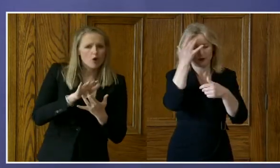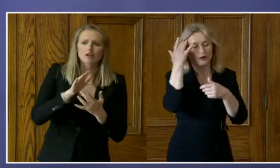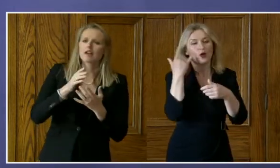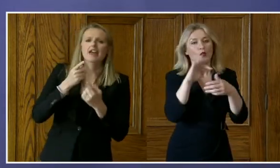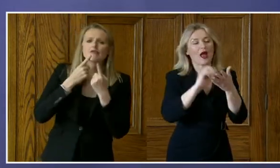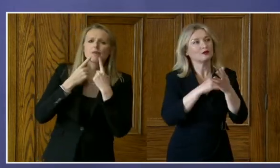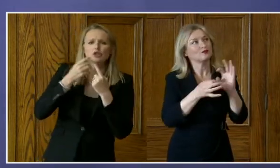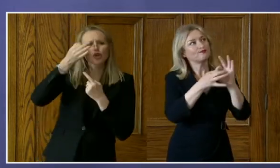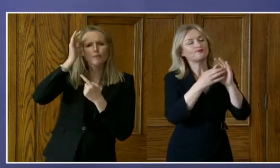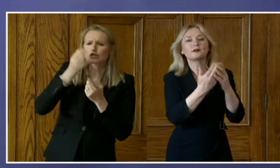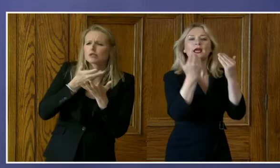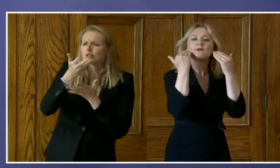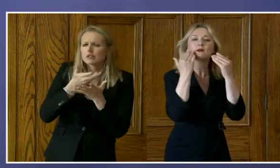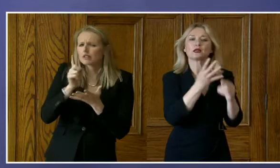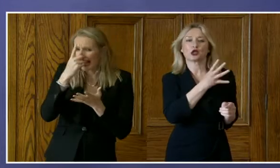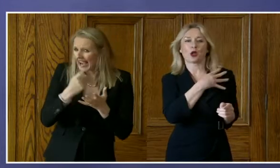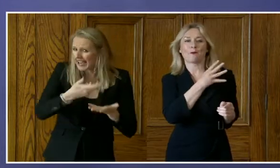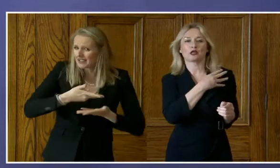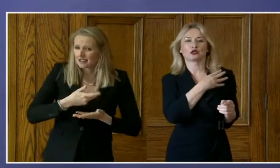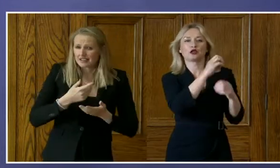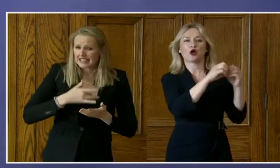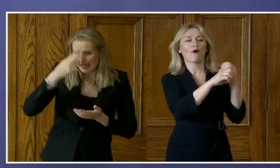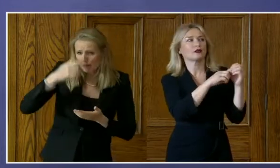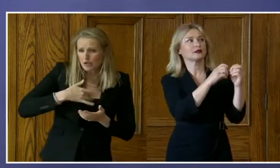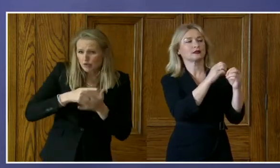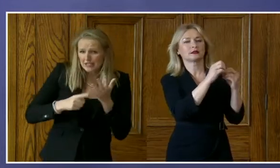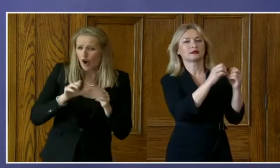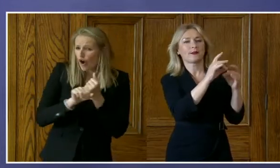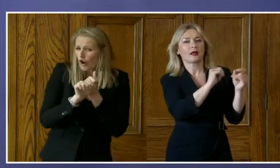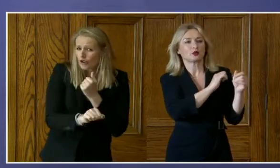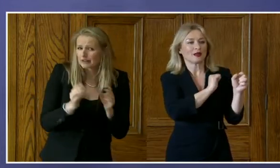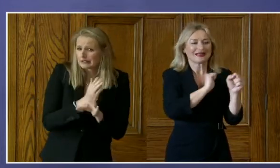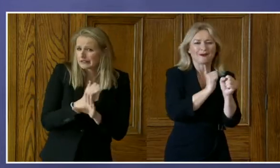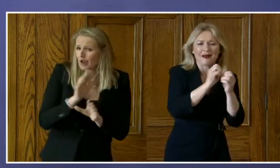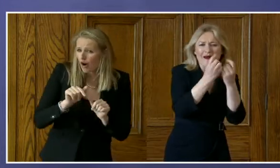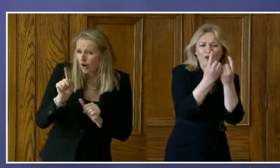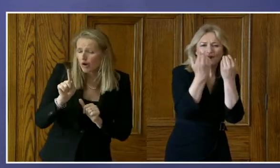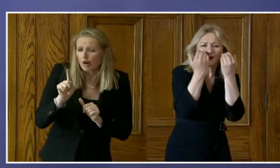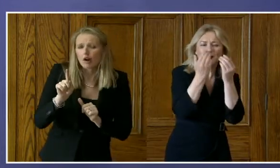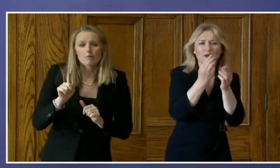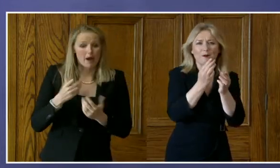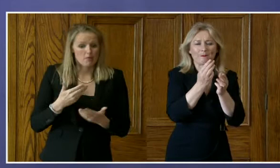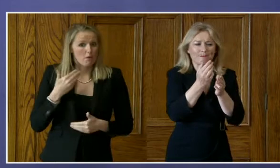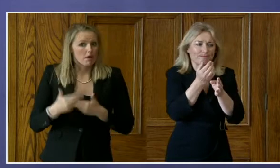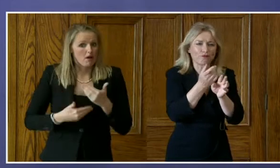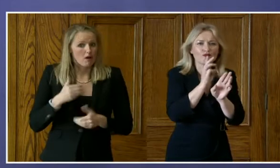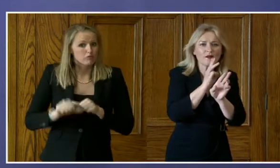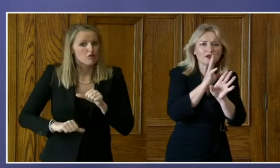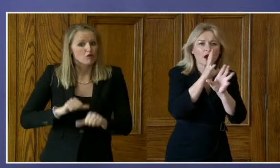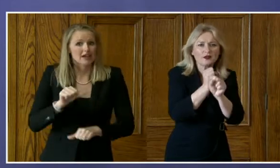Commissioner's Office. We are making good progress on this, and I will be making a positive announcement on this very